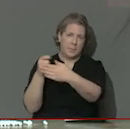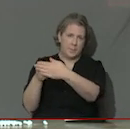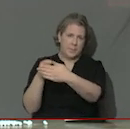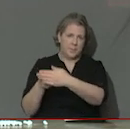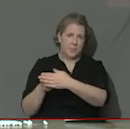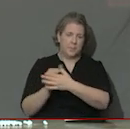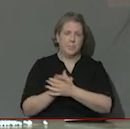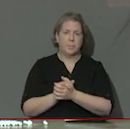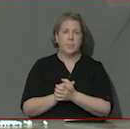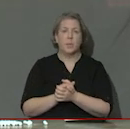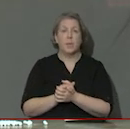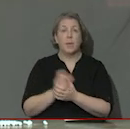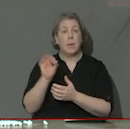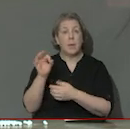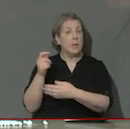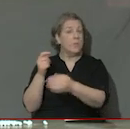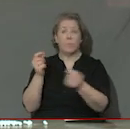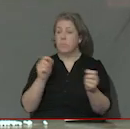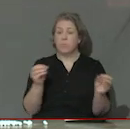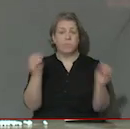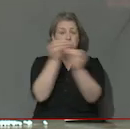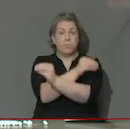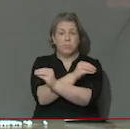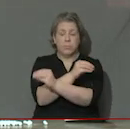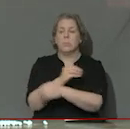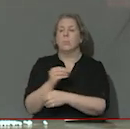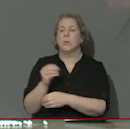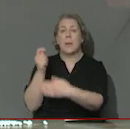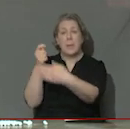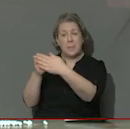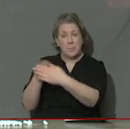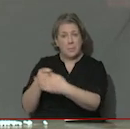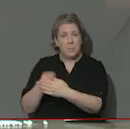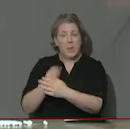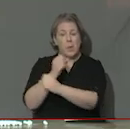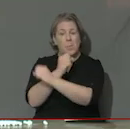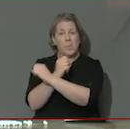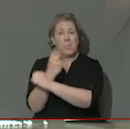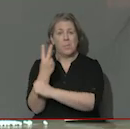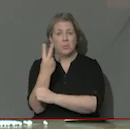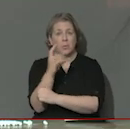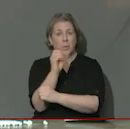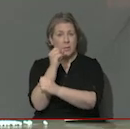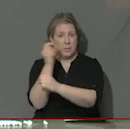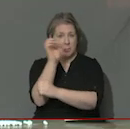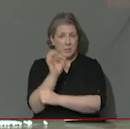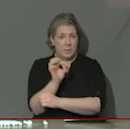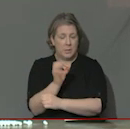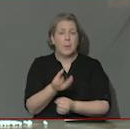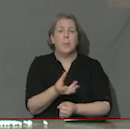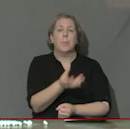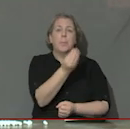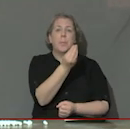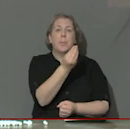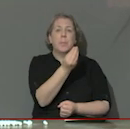sales, you multiply by 220%, then you will get the